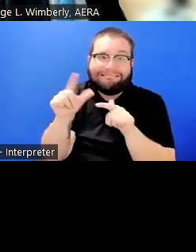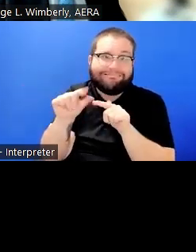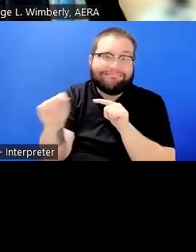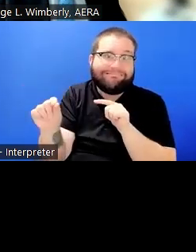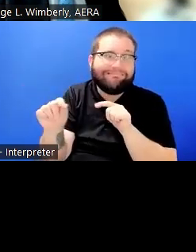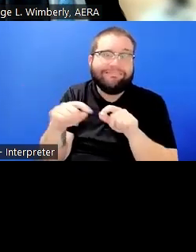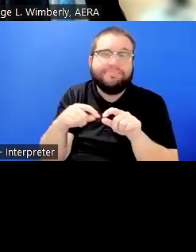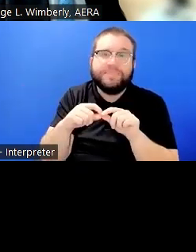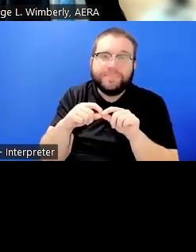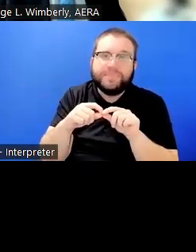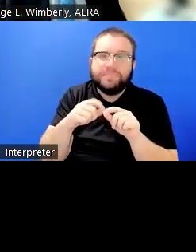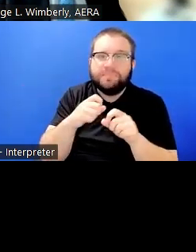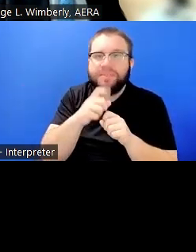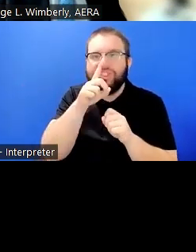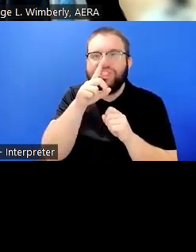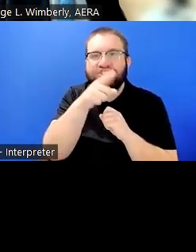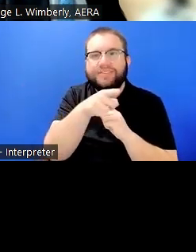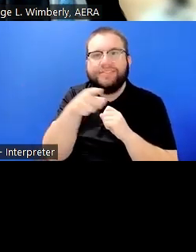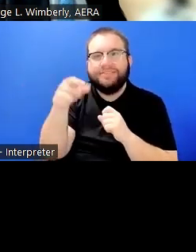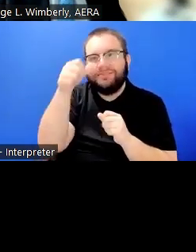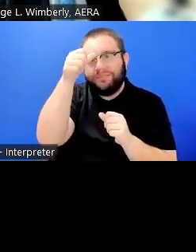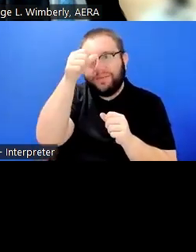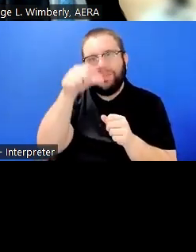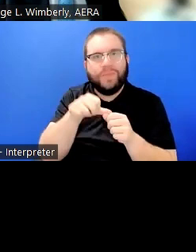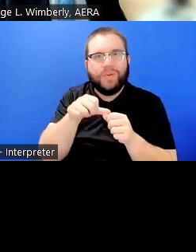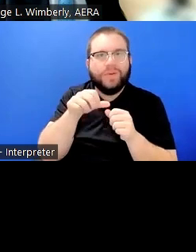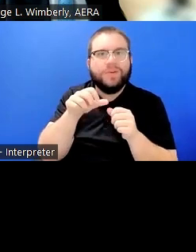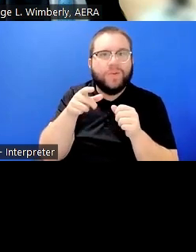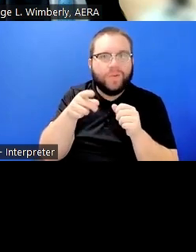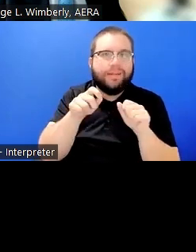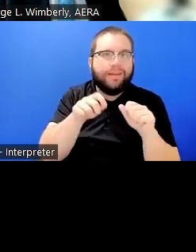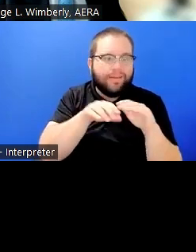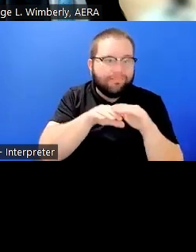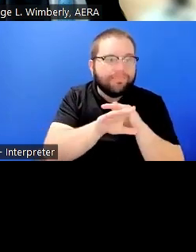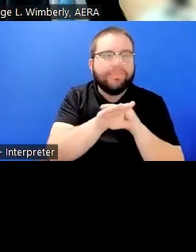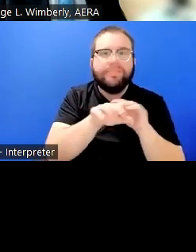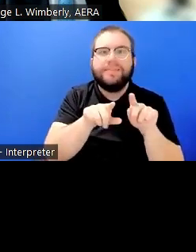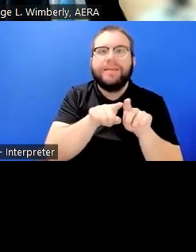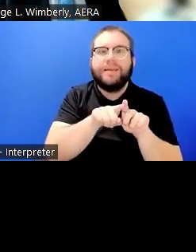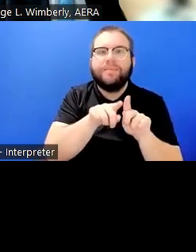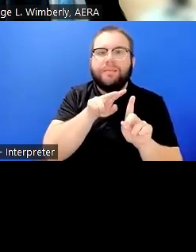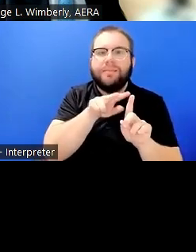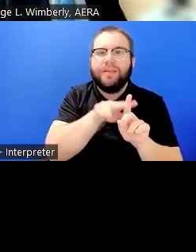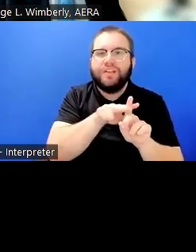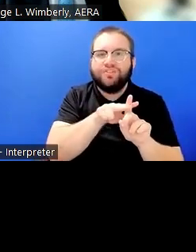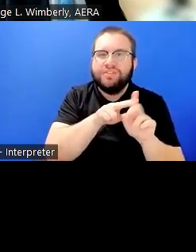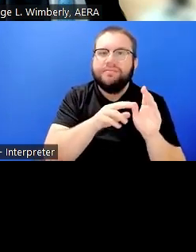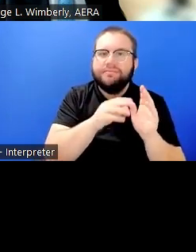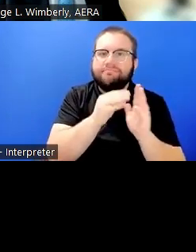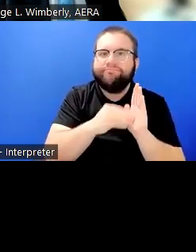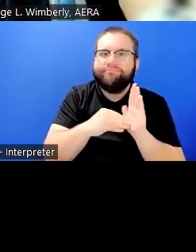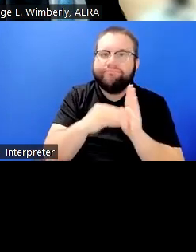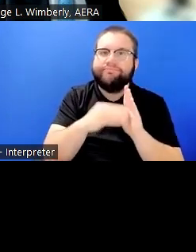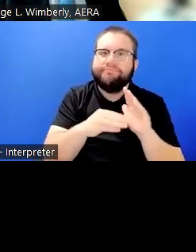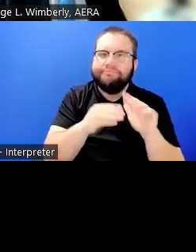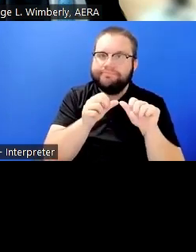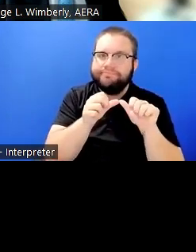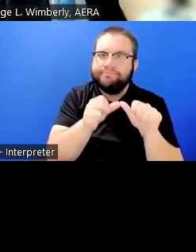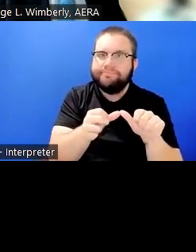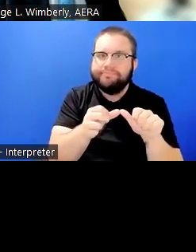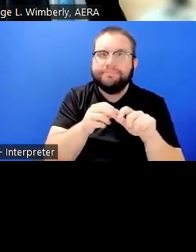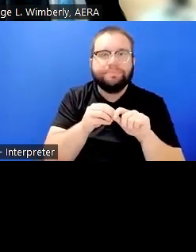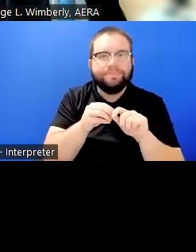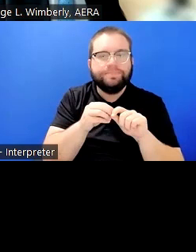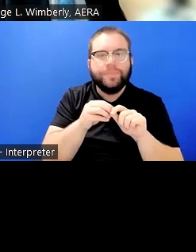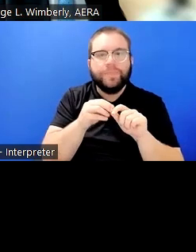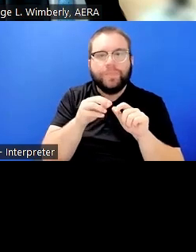you can return to your application. But all this information that will be is there online